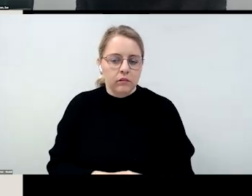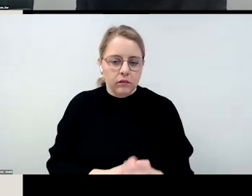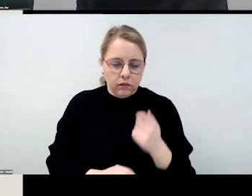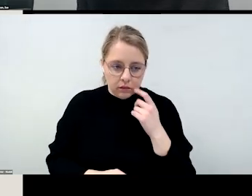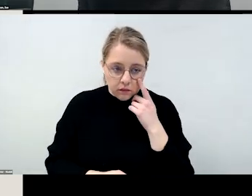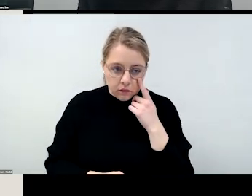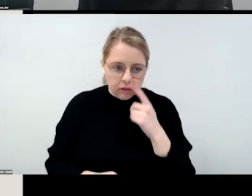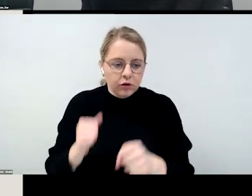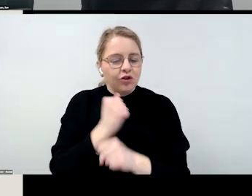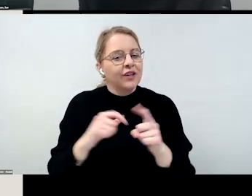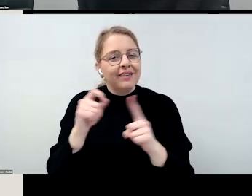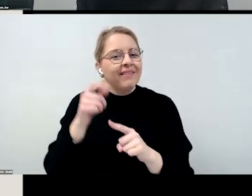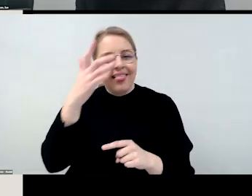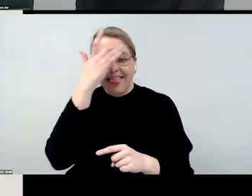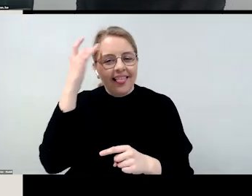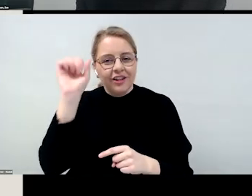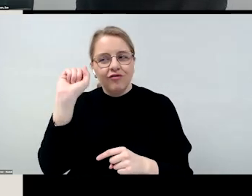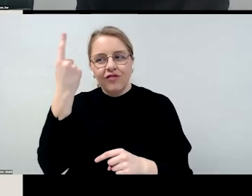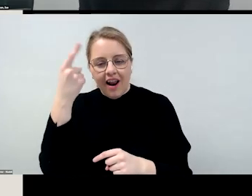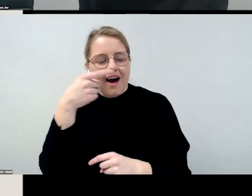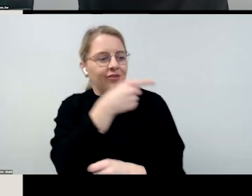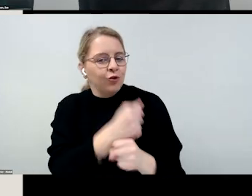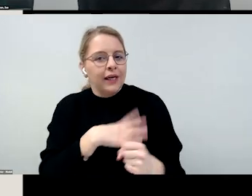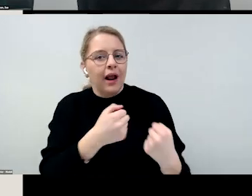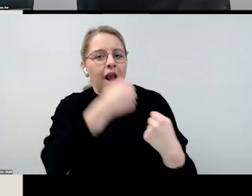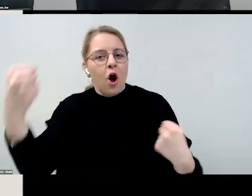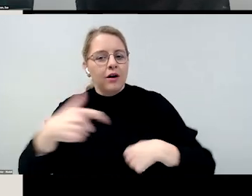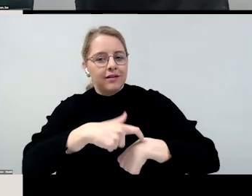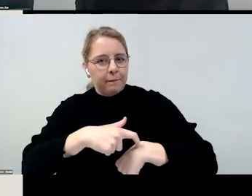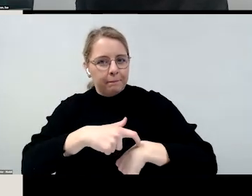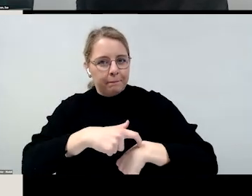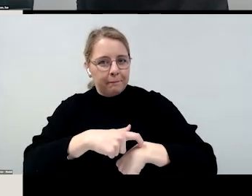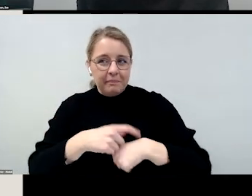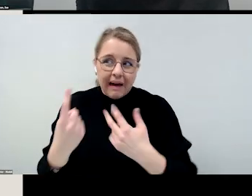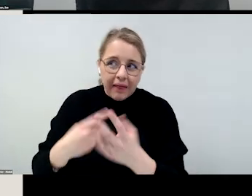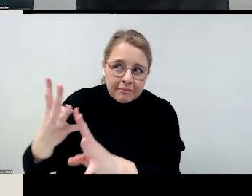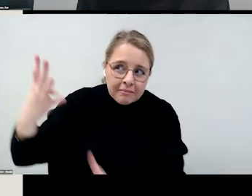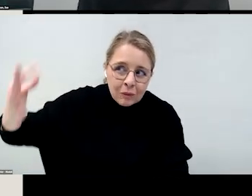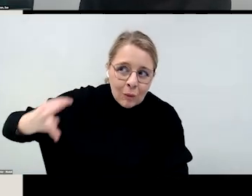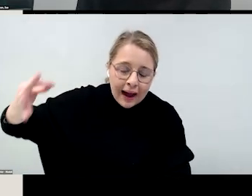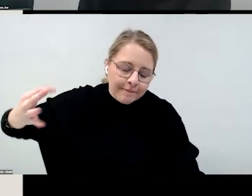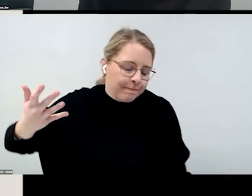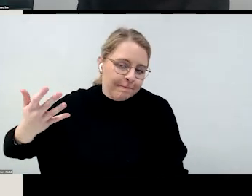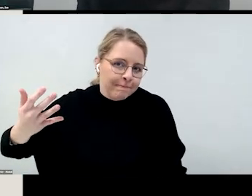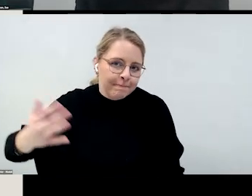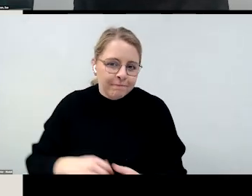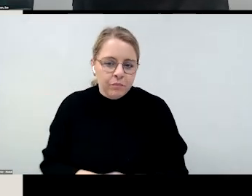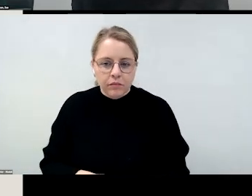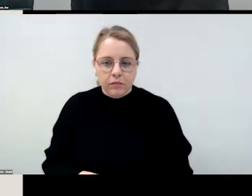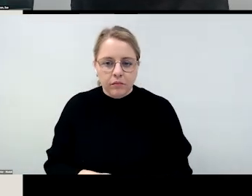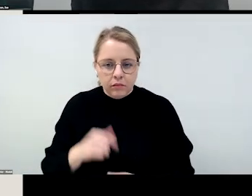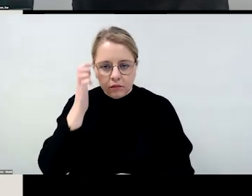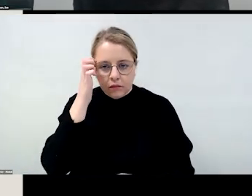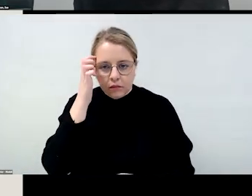from a longer appointment or accessible materials, and they need to get to the next person waiting to see them. They've also not seen many